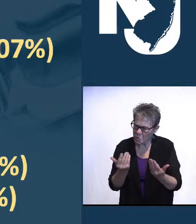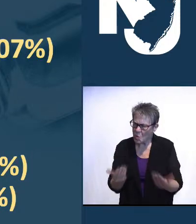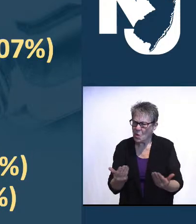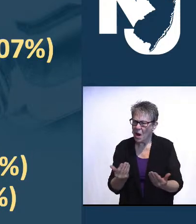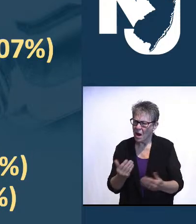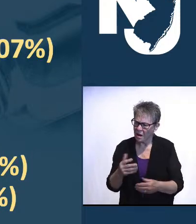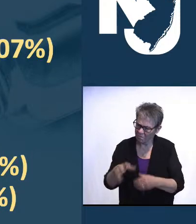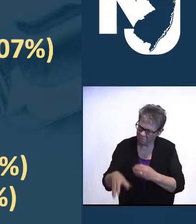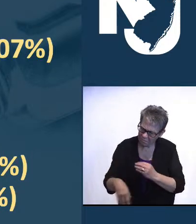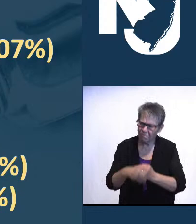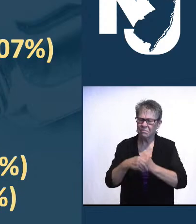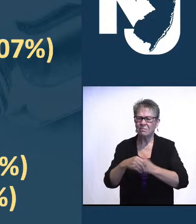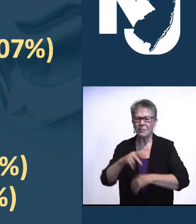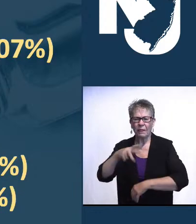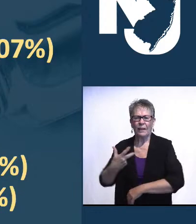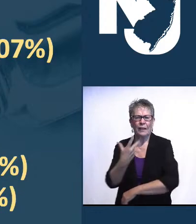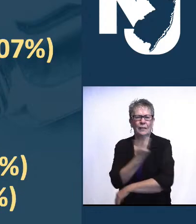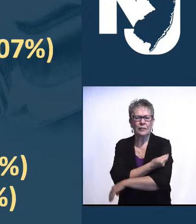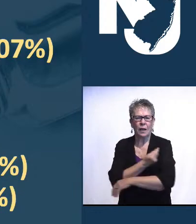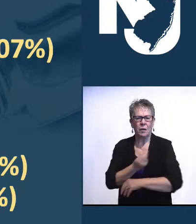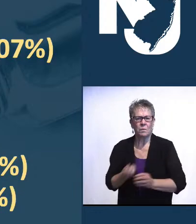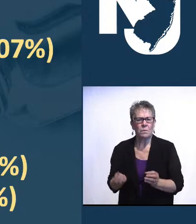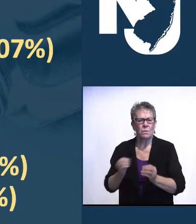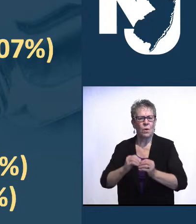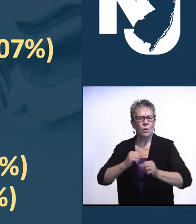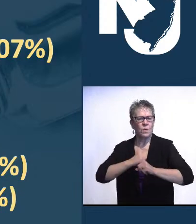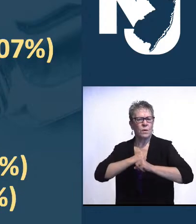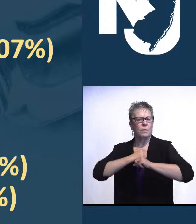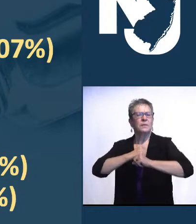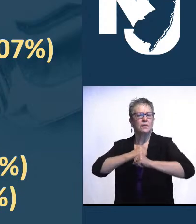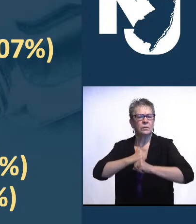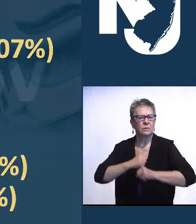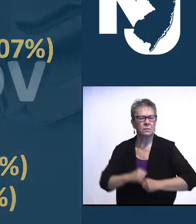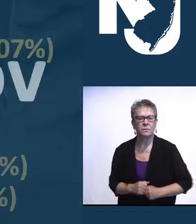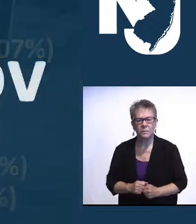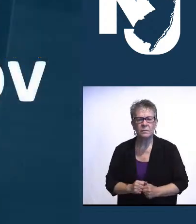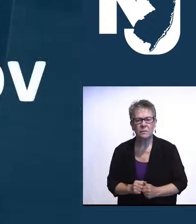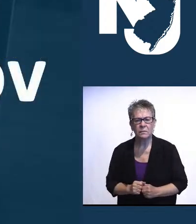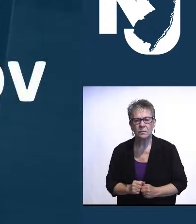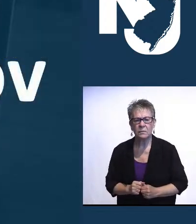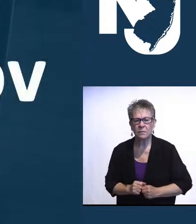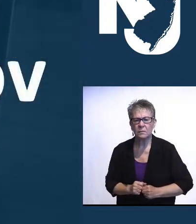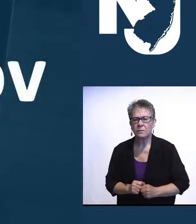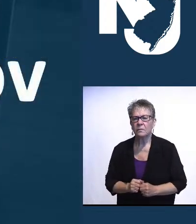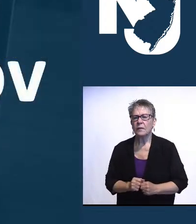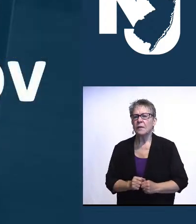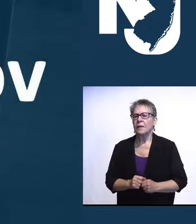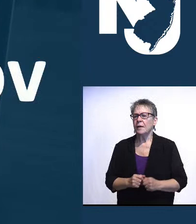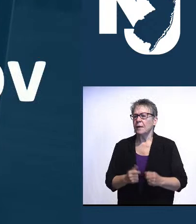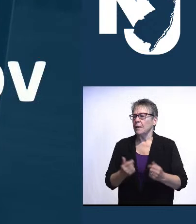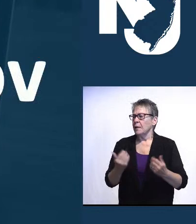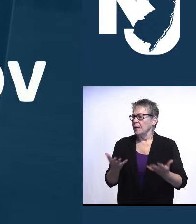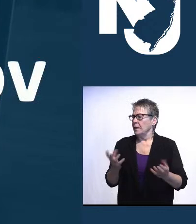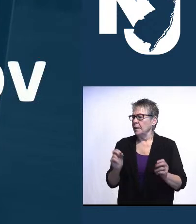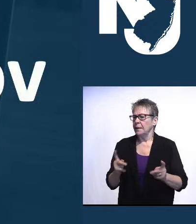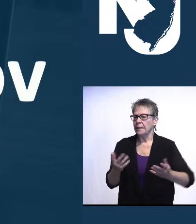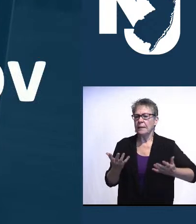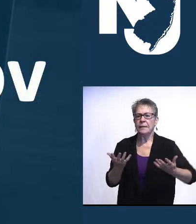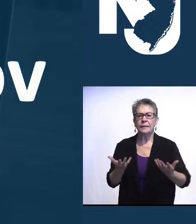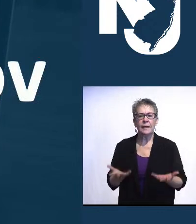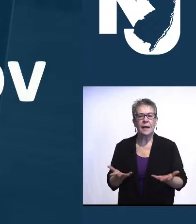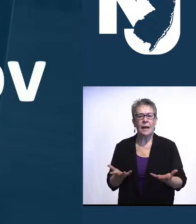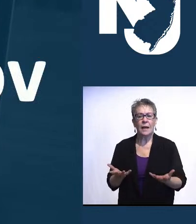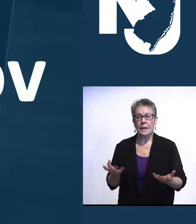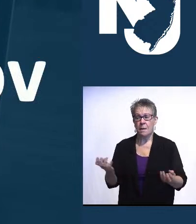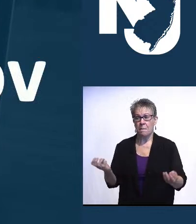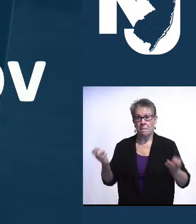me to say we need a lot more progress. Okay, thanks, Aliana. So, as we get back to normal, we have to always remember